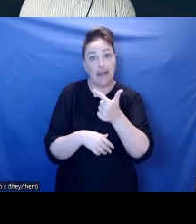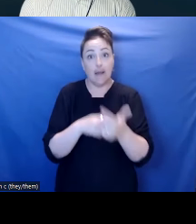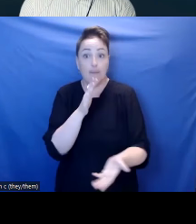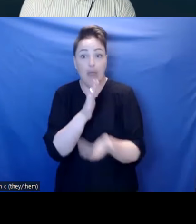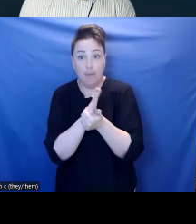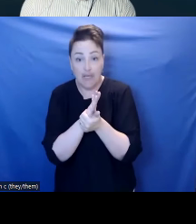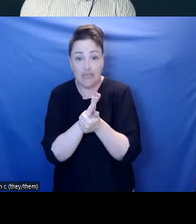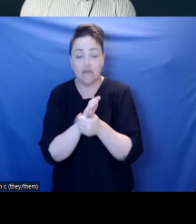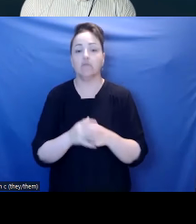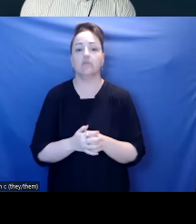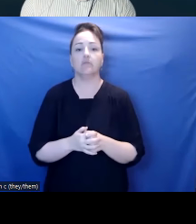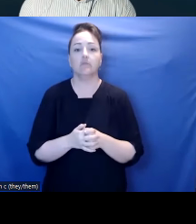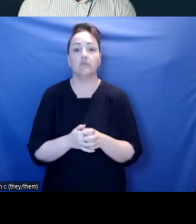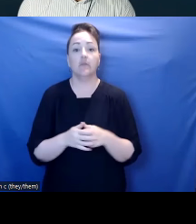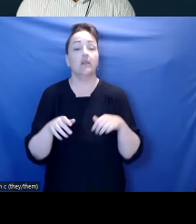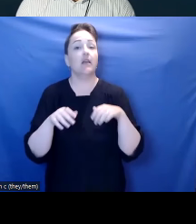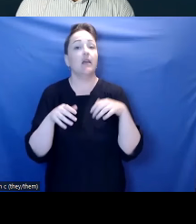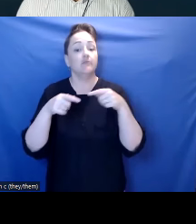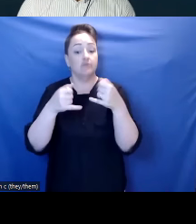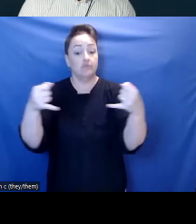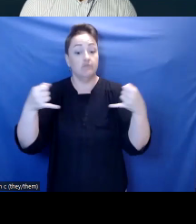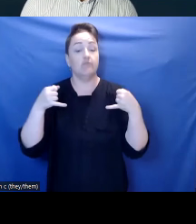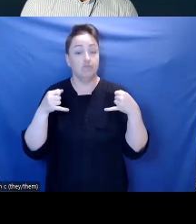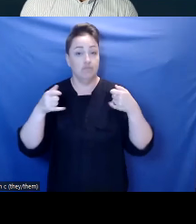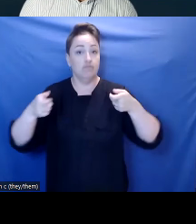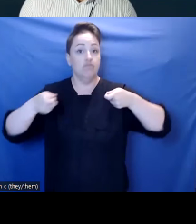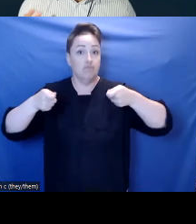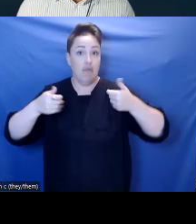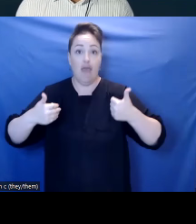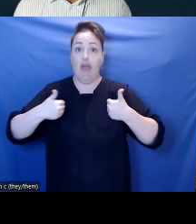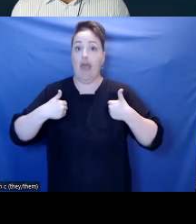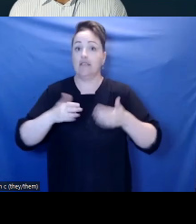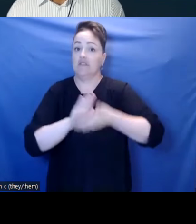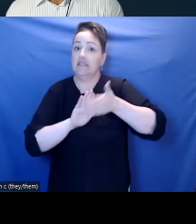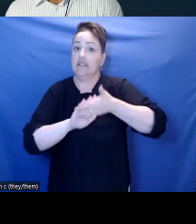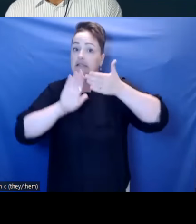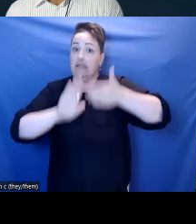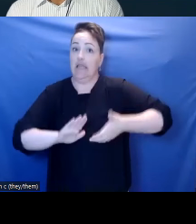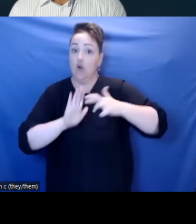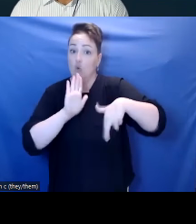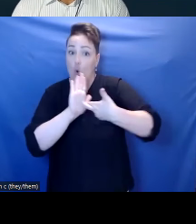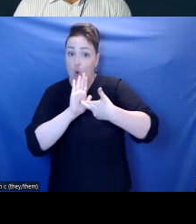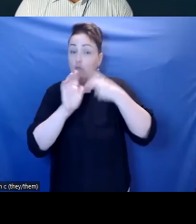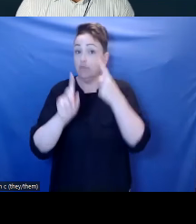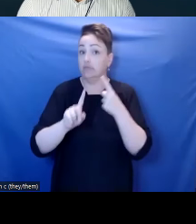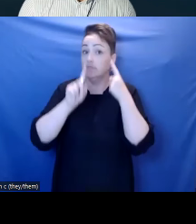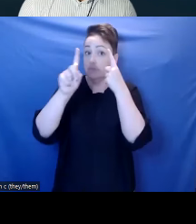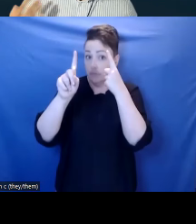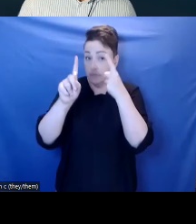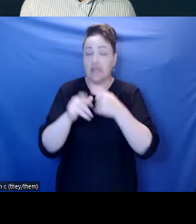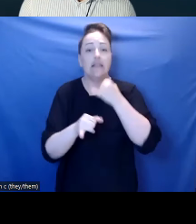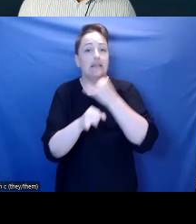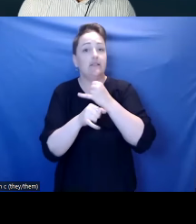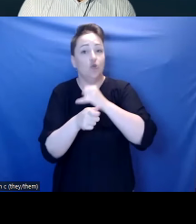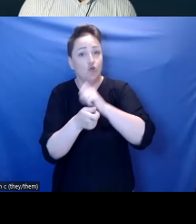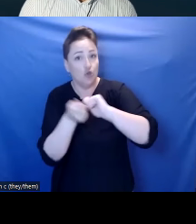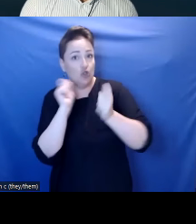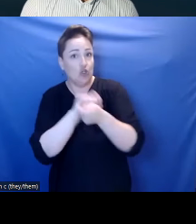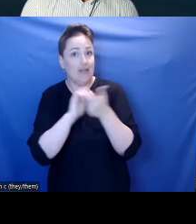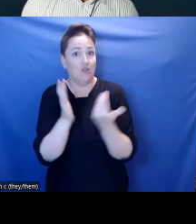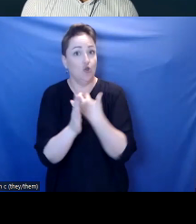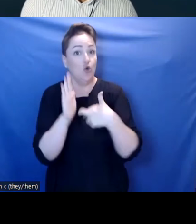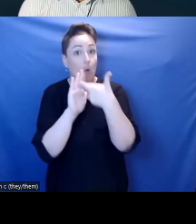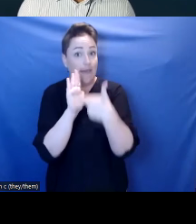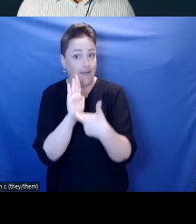jurisdiction would have a facilitator role. The scale and scope of this tool would be institutional change and new regulation. And you'd use this tool when you'd want